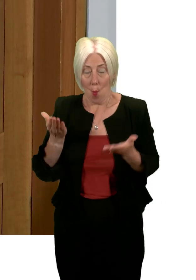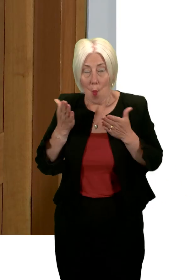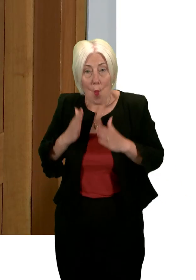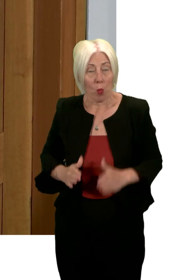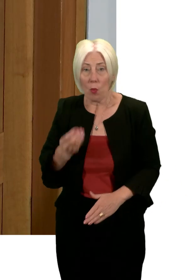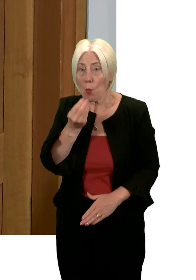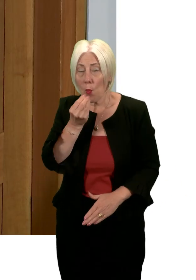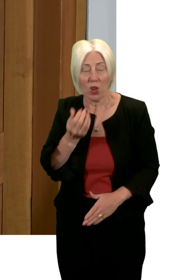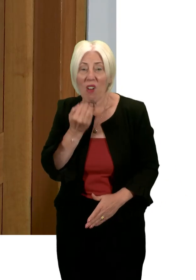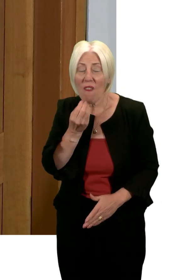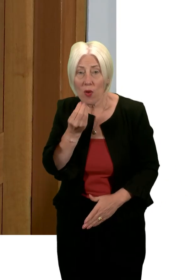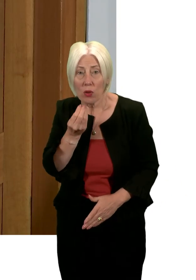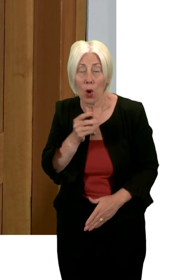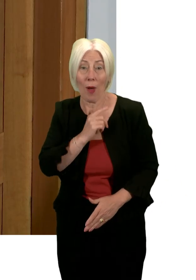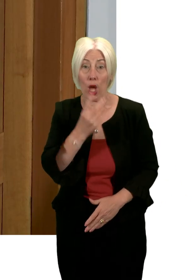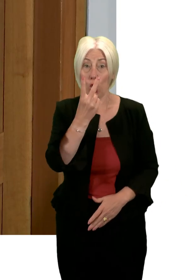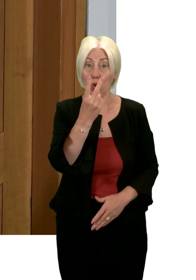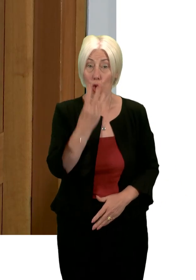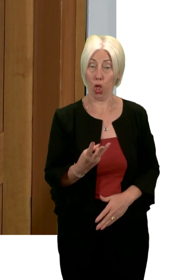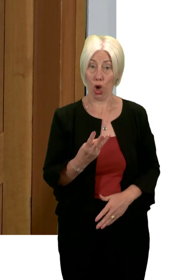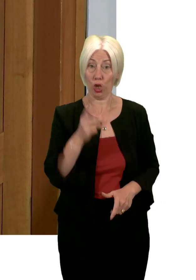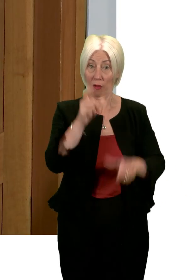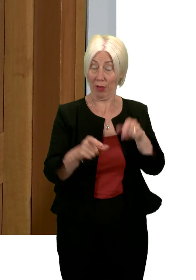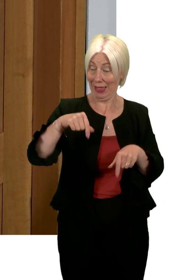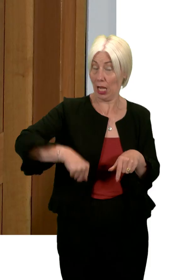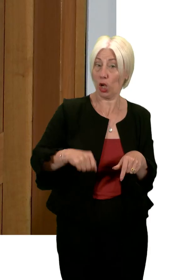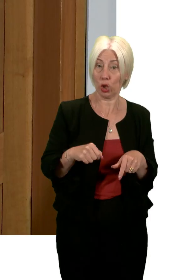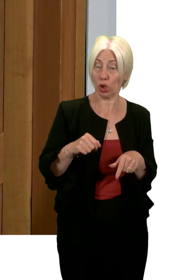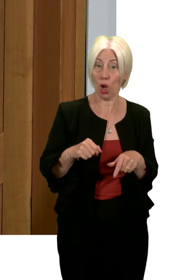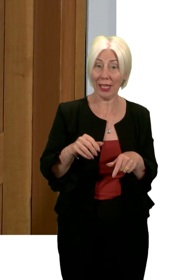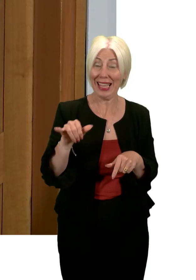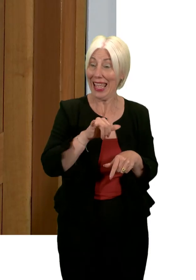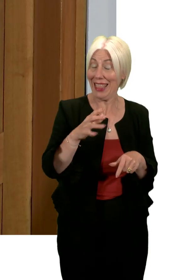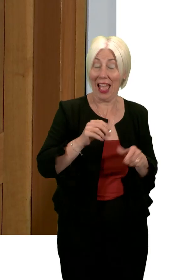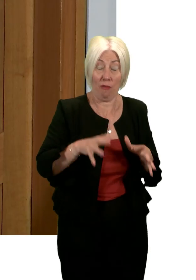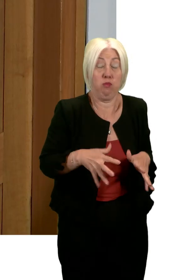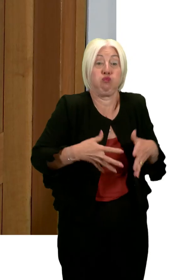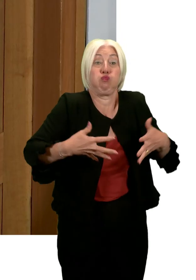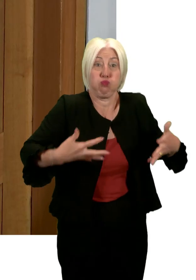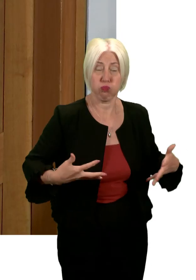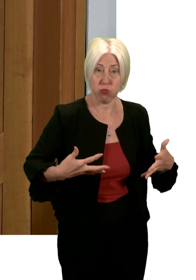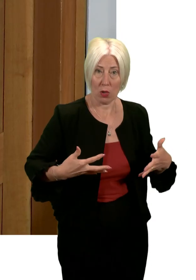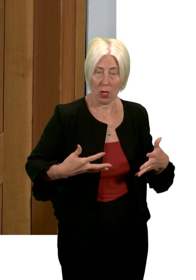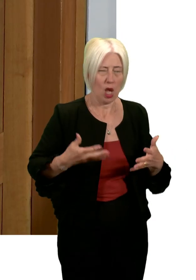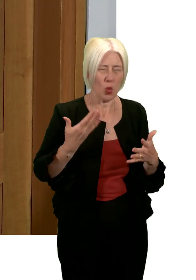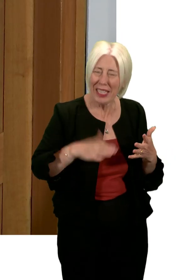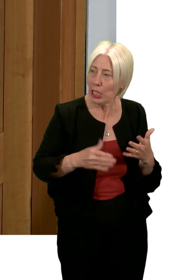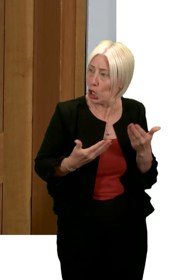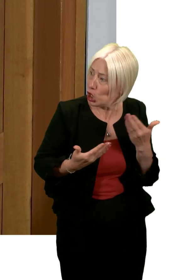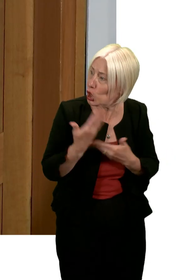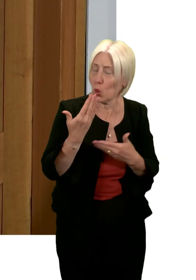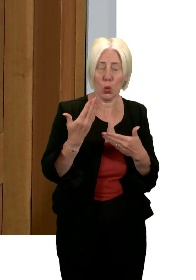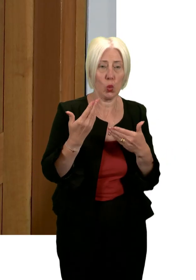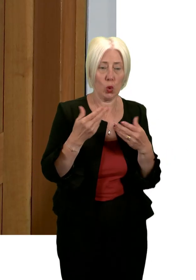because 2/3 of the Scottish population are living with overweight and obesity, and we need new strategies, which we're going